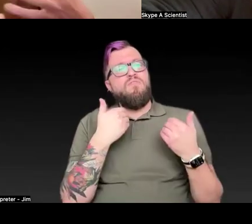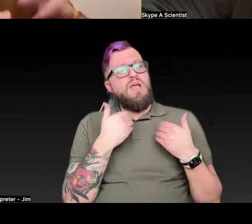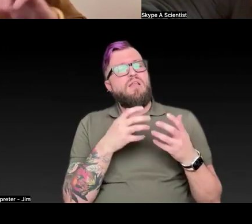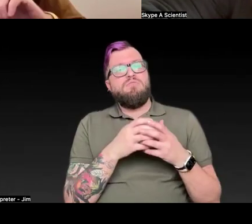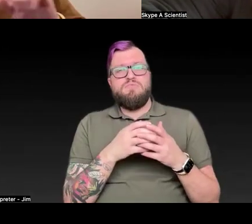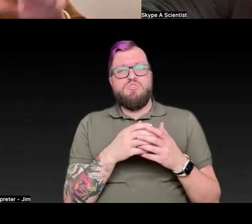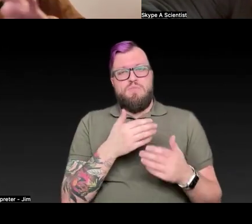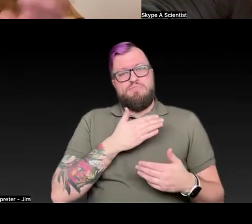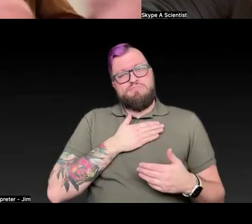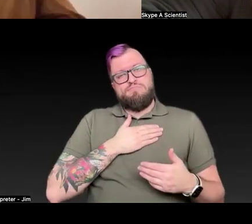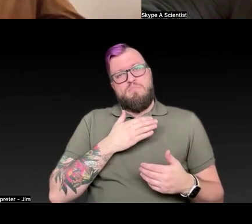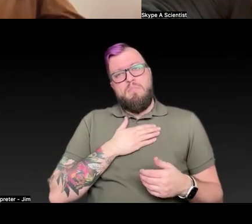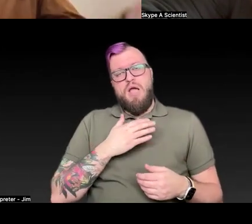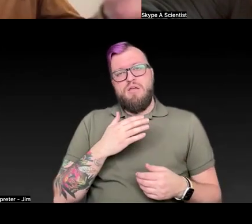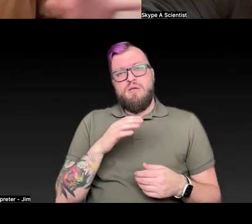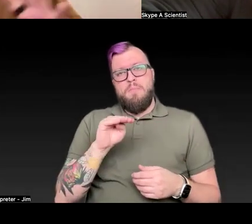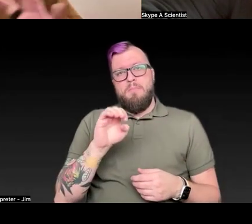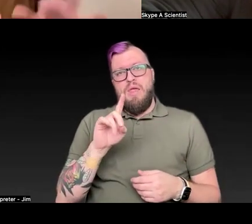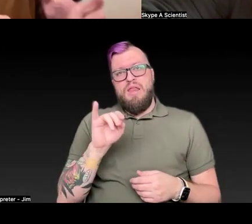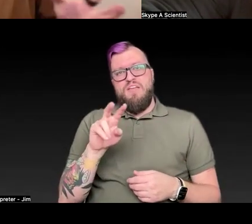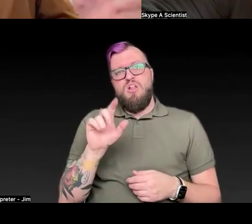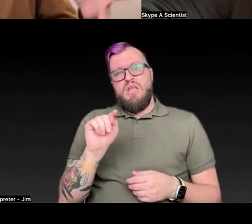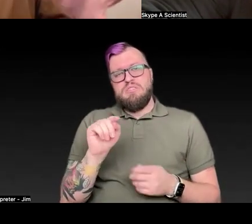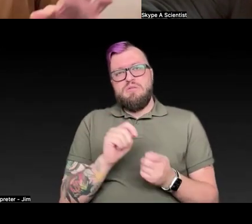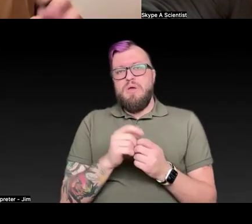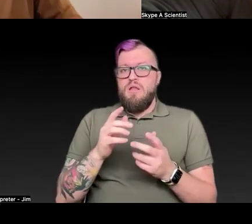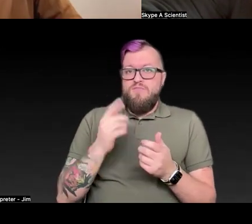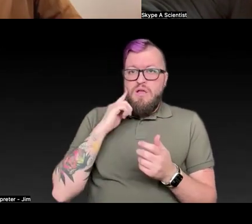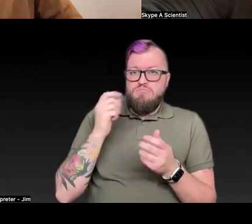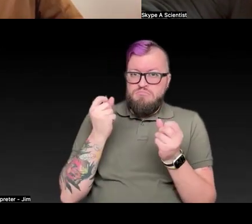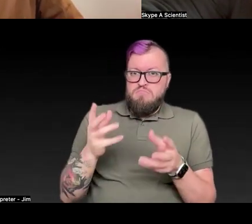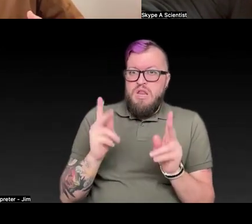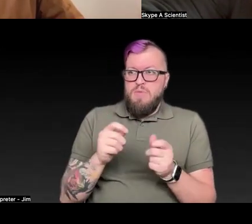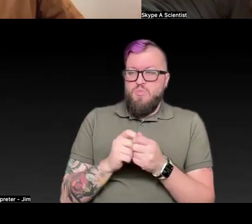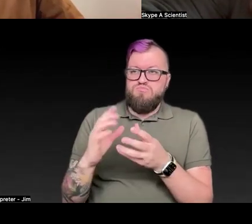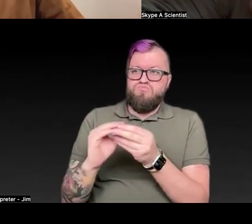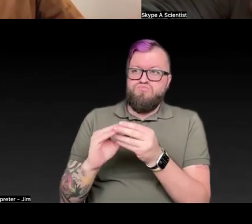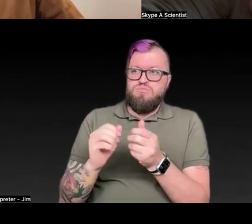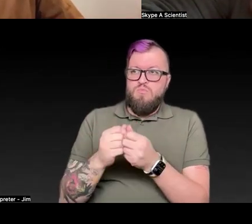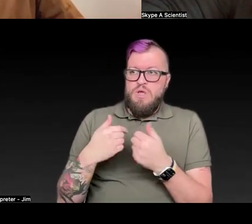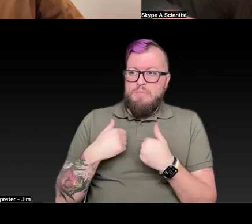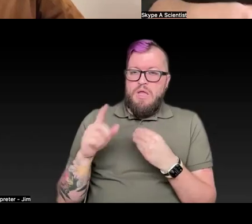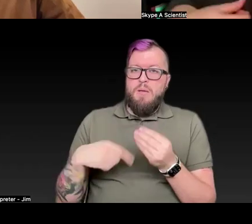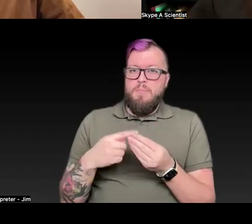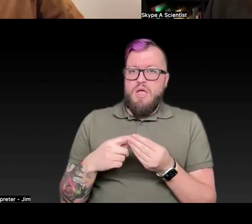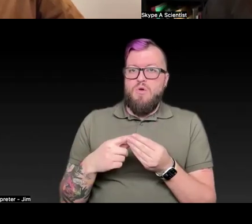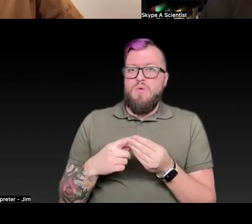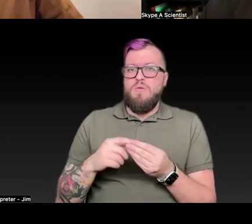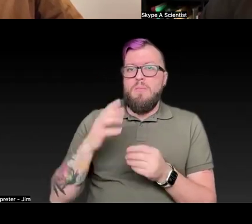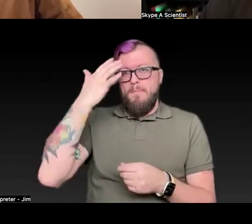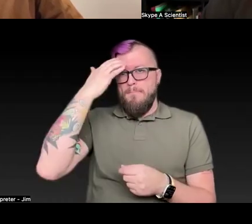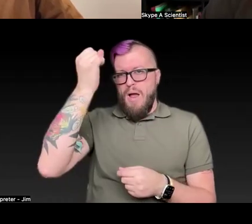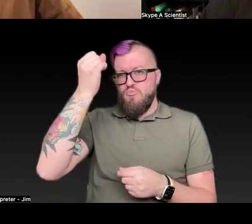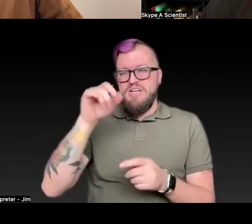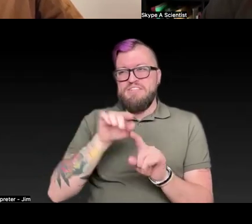I'm a medievalist, so my work doesn't come up to the modern period, but I've had a number of people talk to me about like um, memories that they have